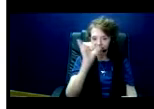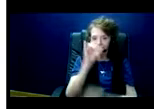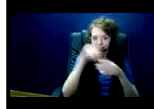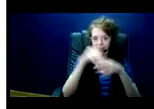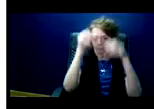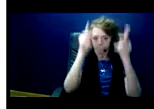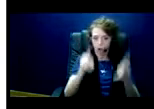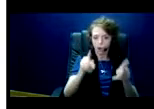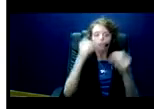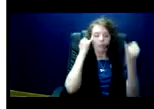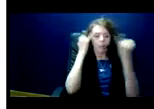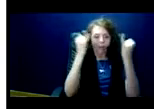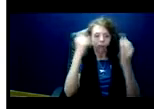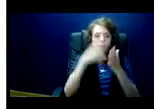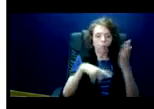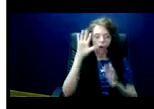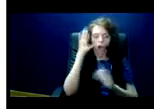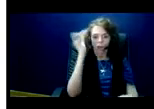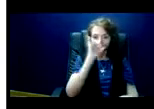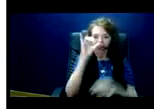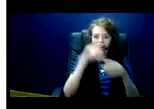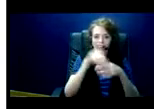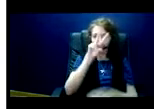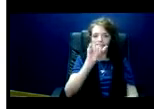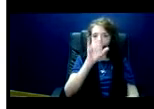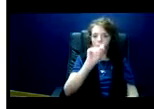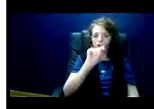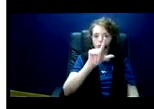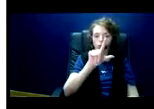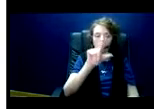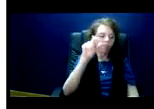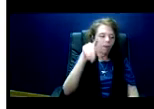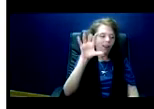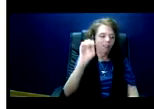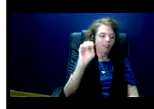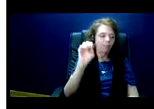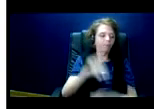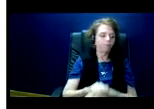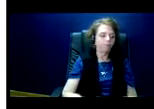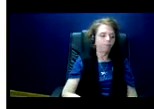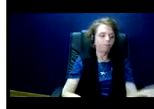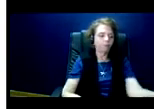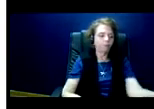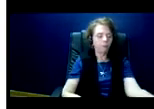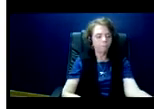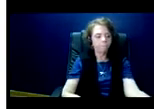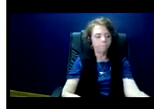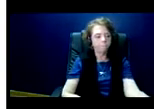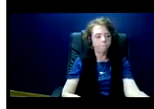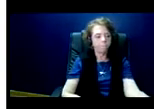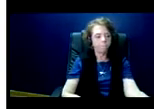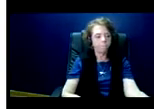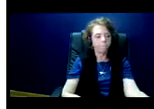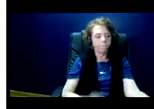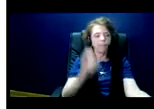what it looks like in a virtual space. So perhaps you can take a picture of it like this, or you can make a different